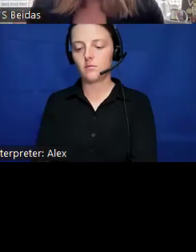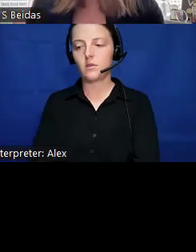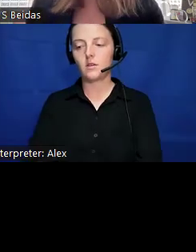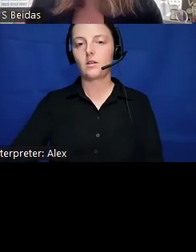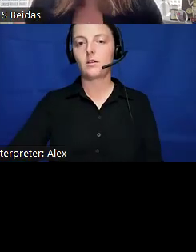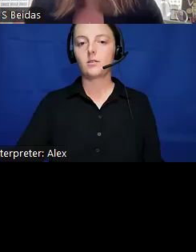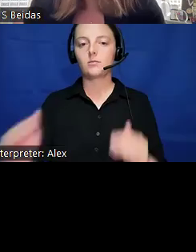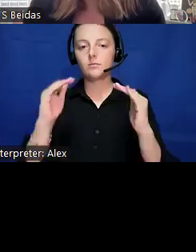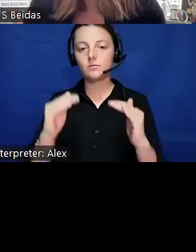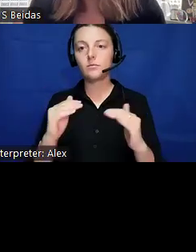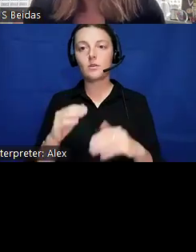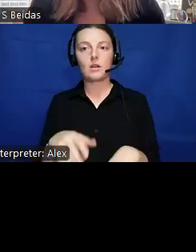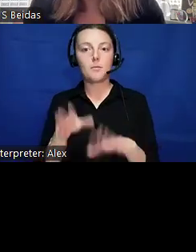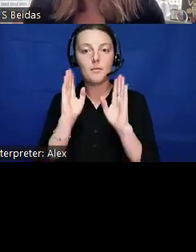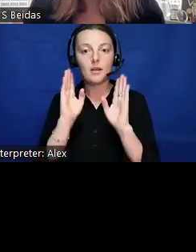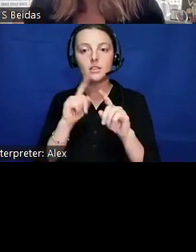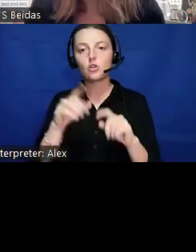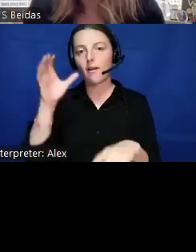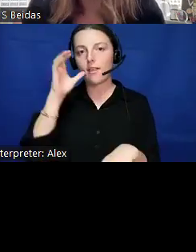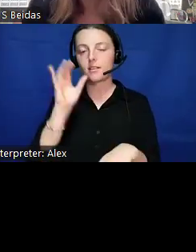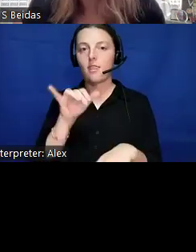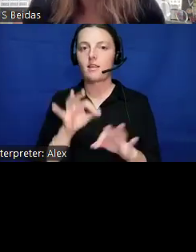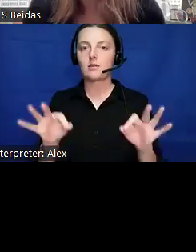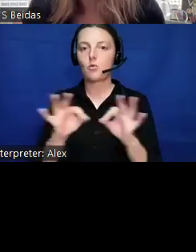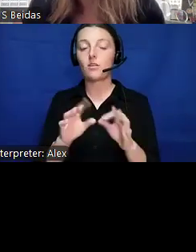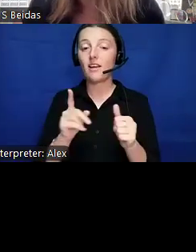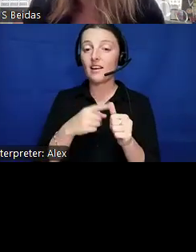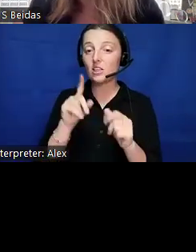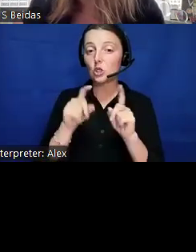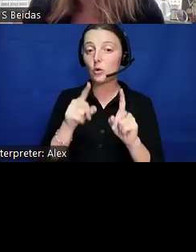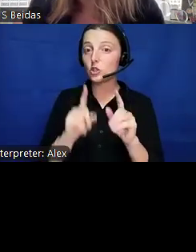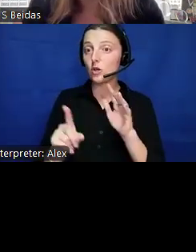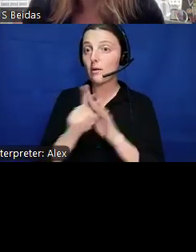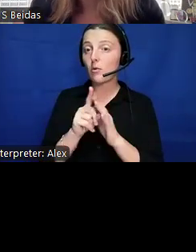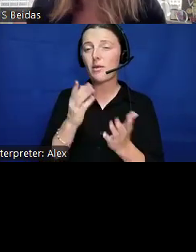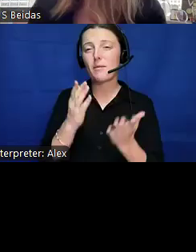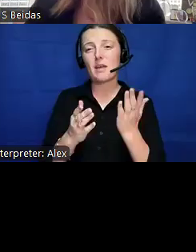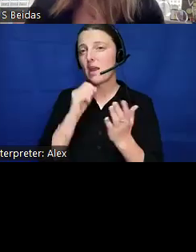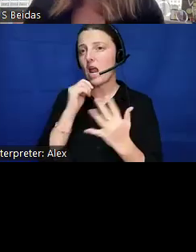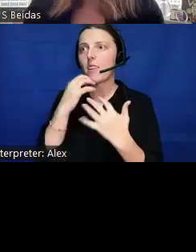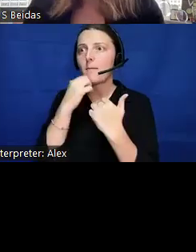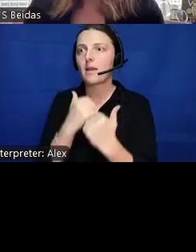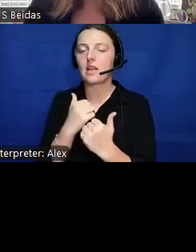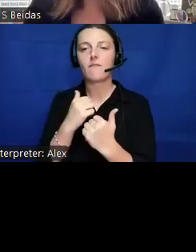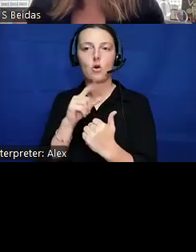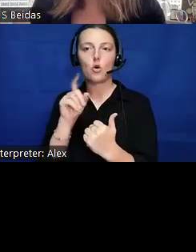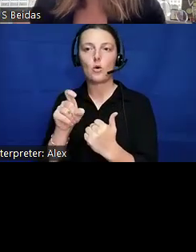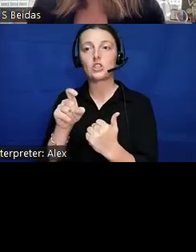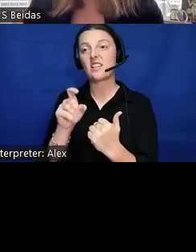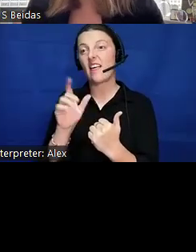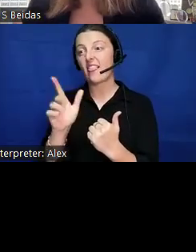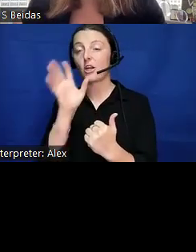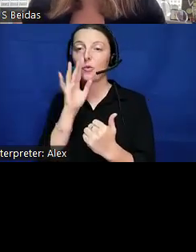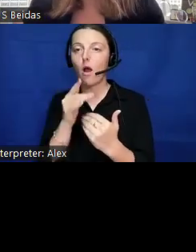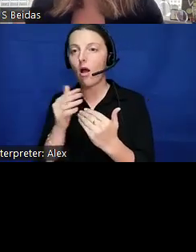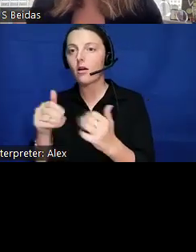and listen. Because the initial questions that you come in with may not be the most meaningful ones that you end up pursuing. It really